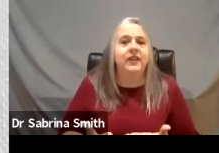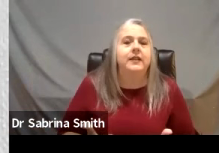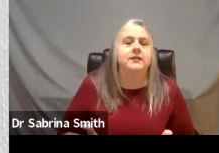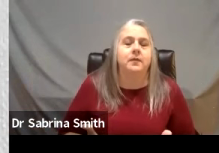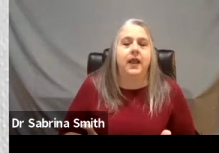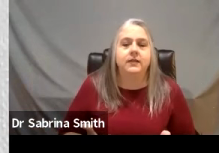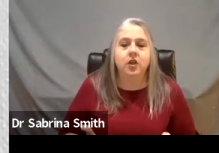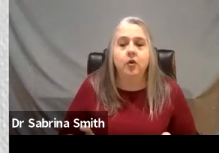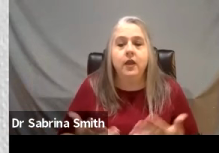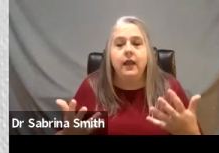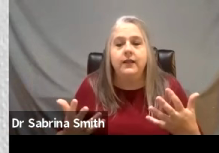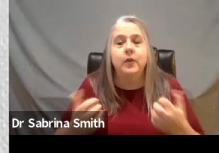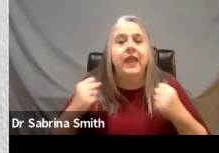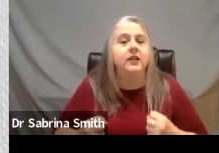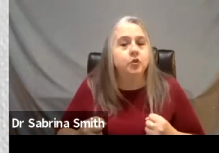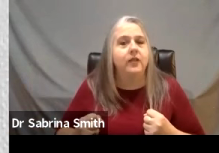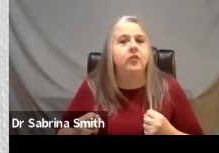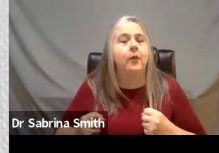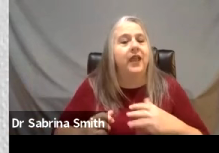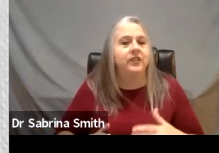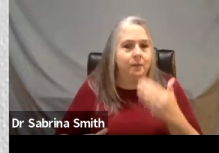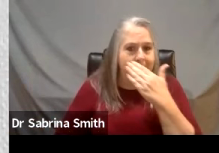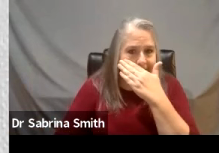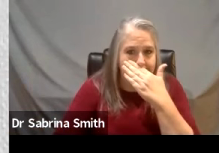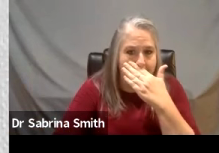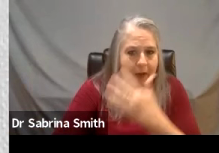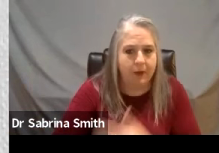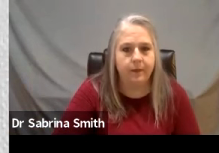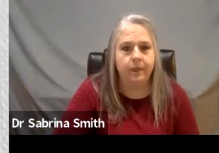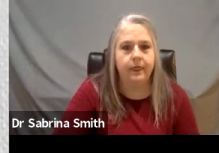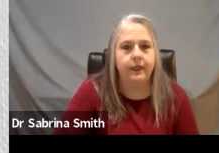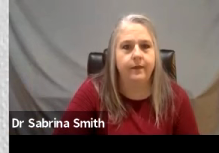those feelings some days. So we can't dwell on that. We have to get past it.